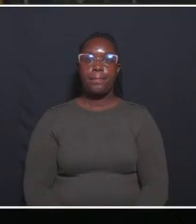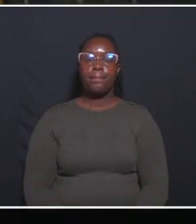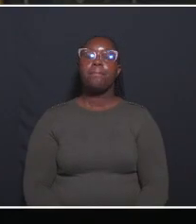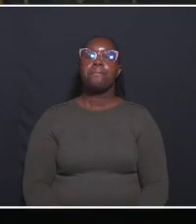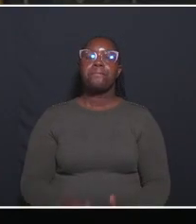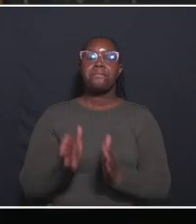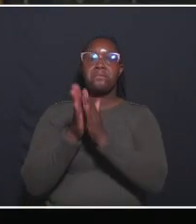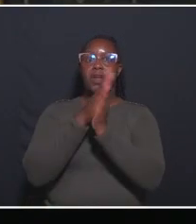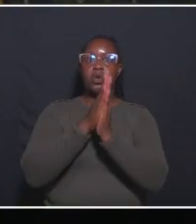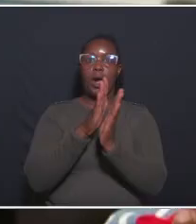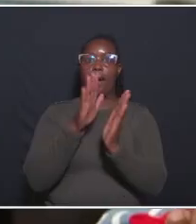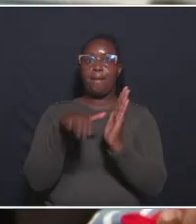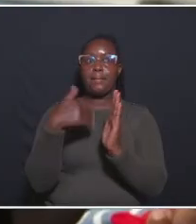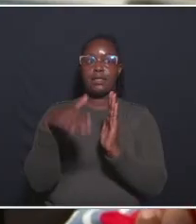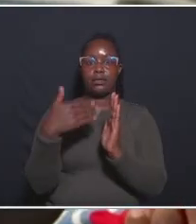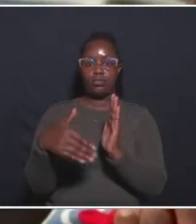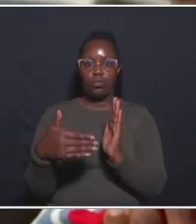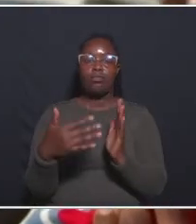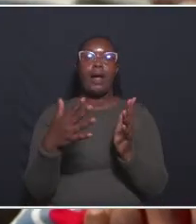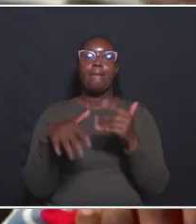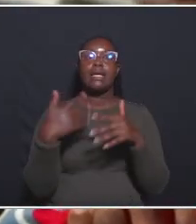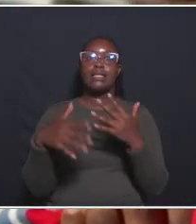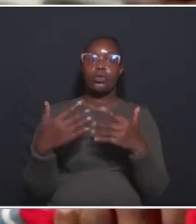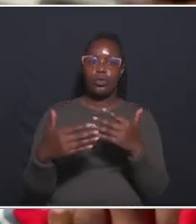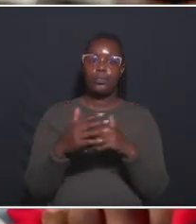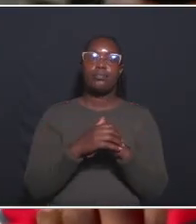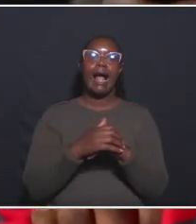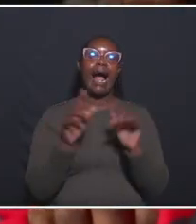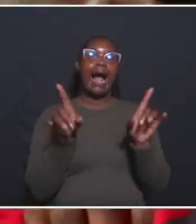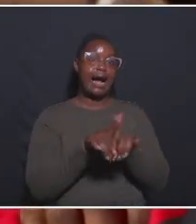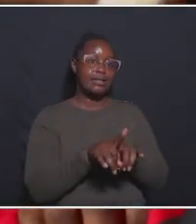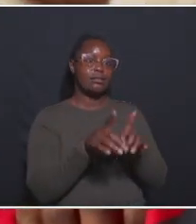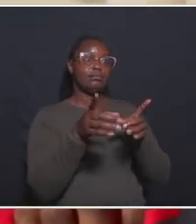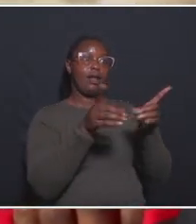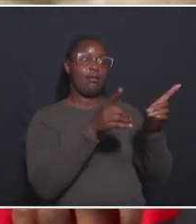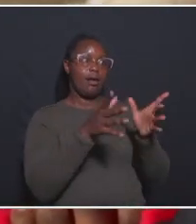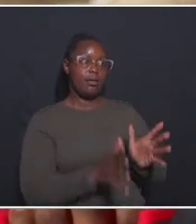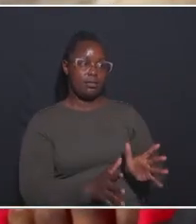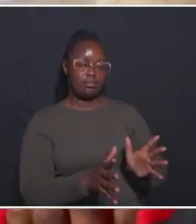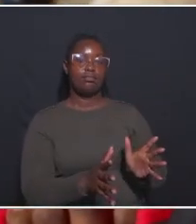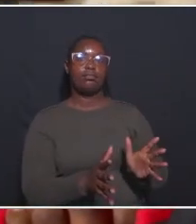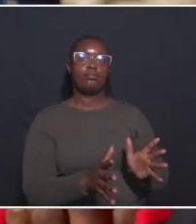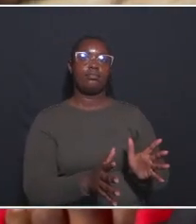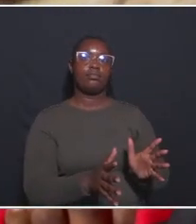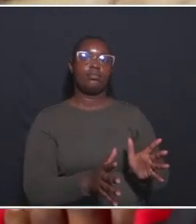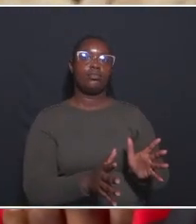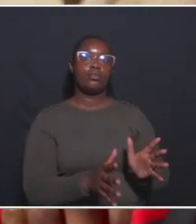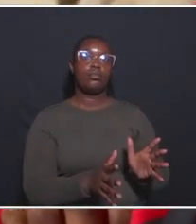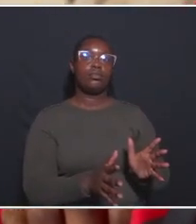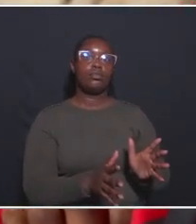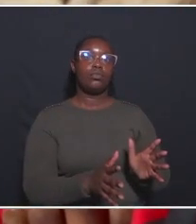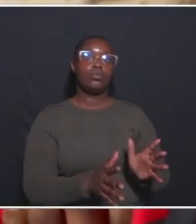used? Yeah. Are you, in your director's, with your director's hat on, are